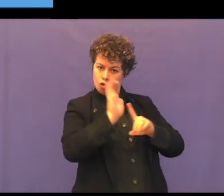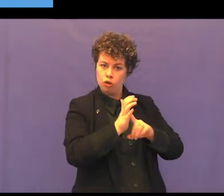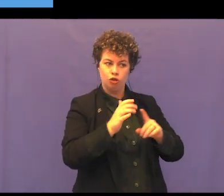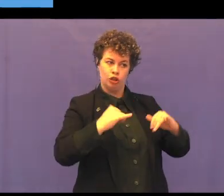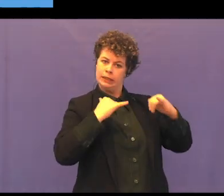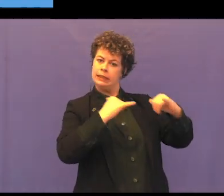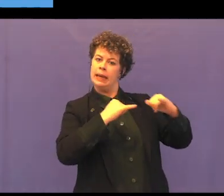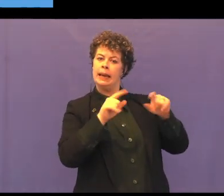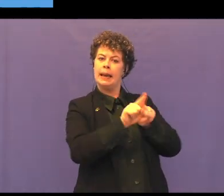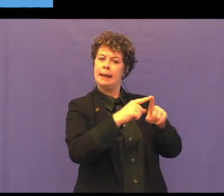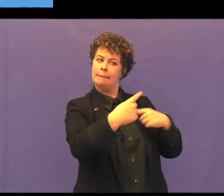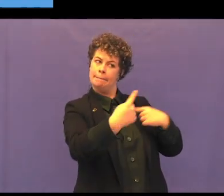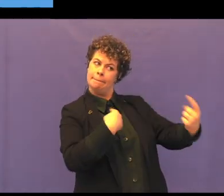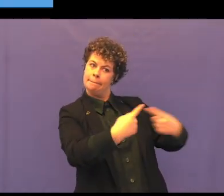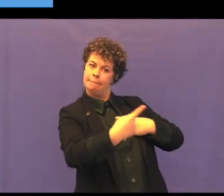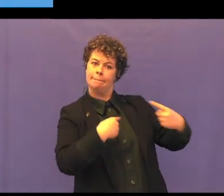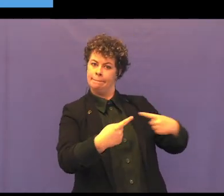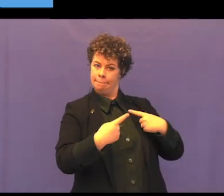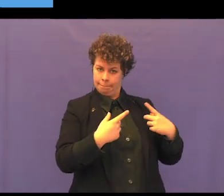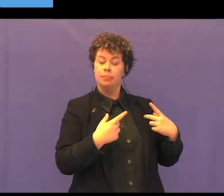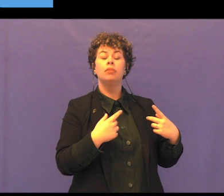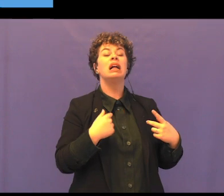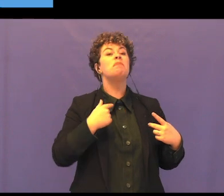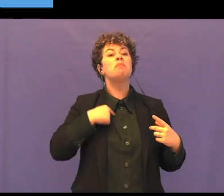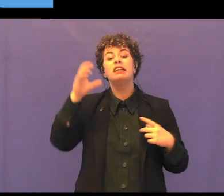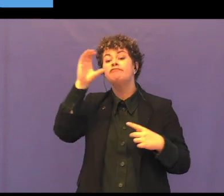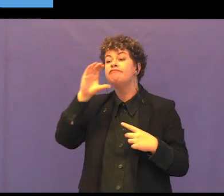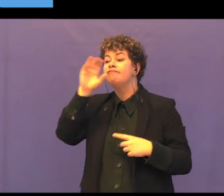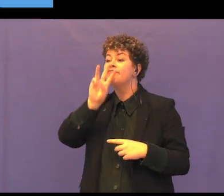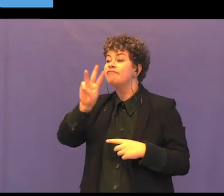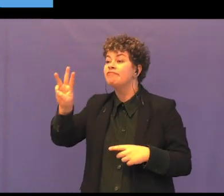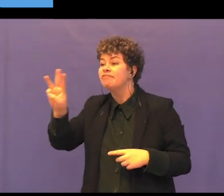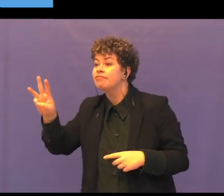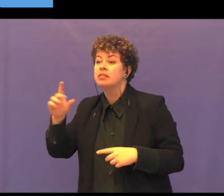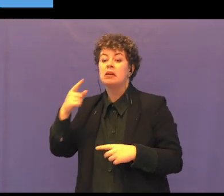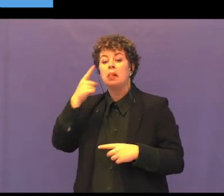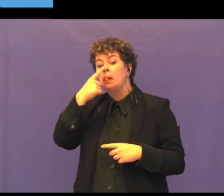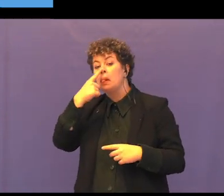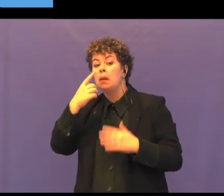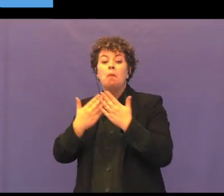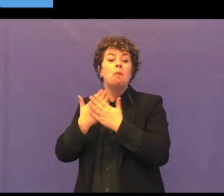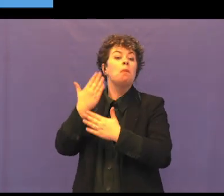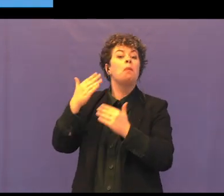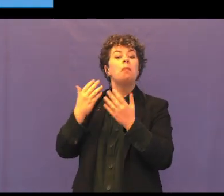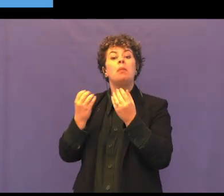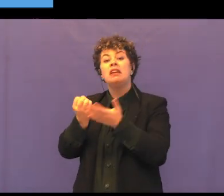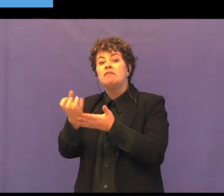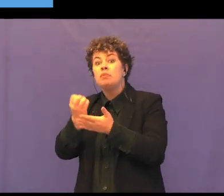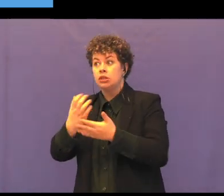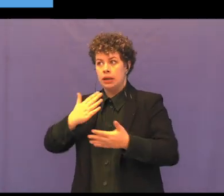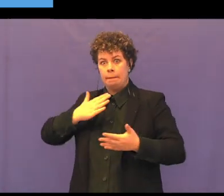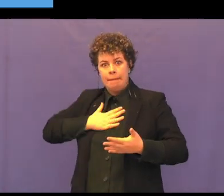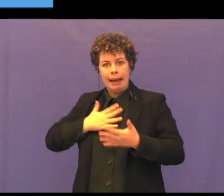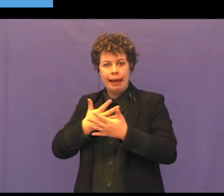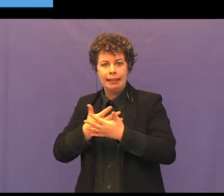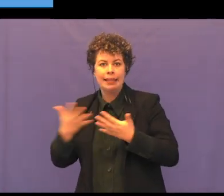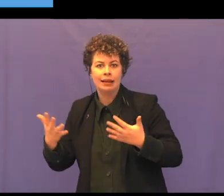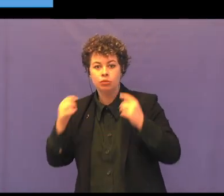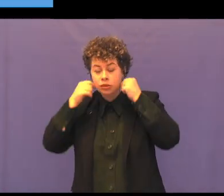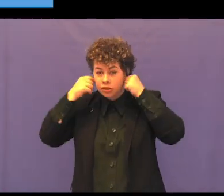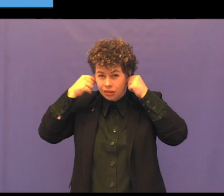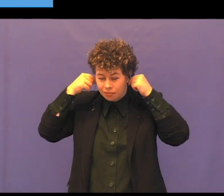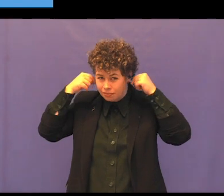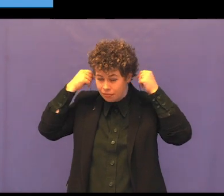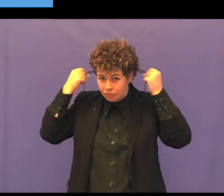language, in their own culture, in their own country. And who carried with them different sets